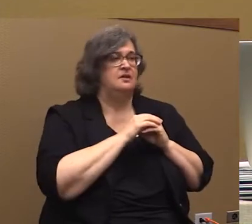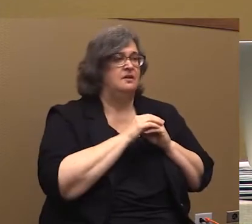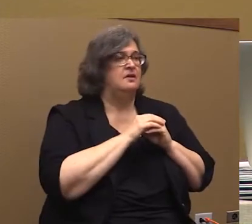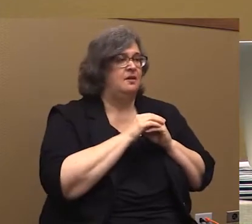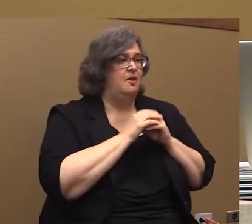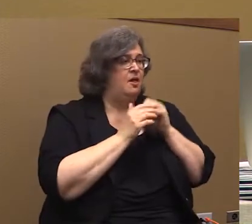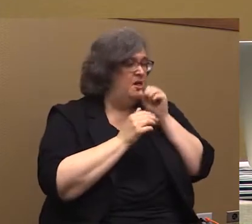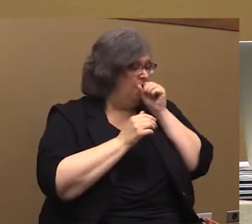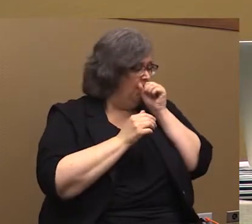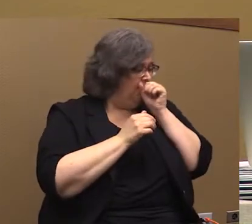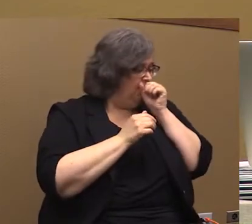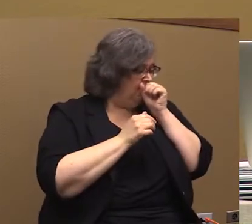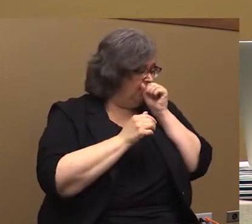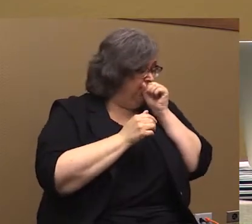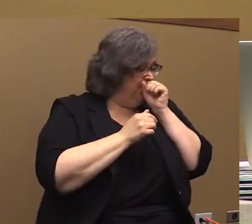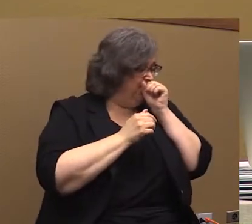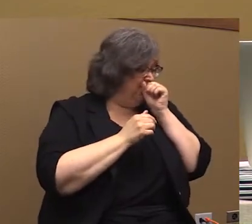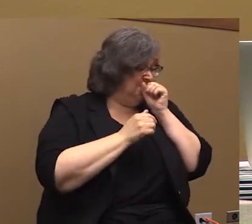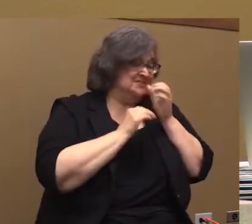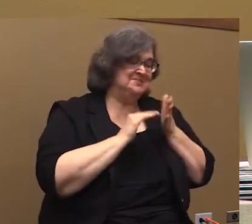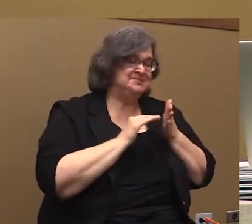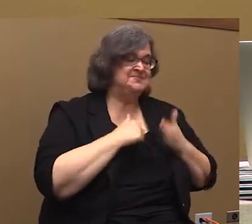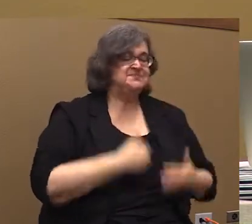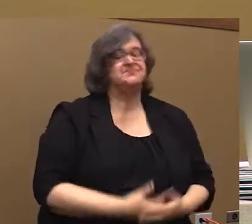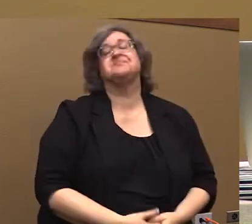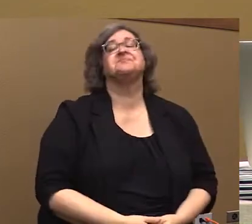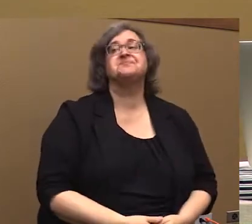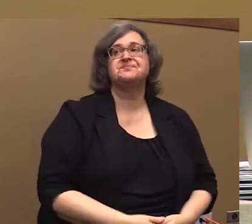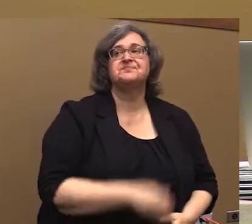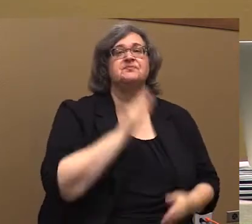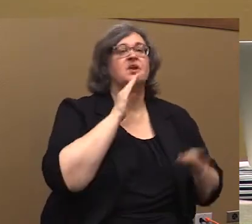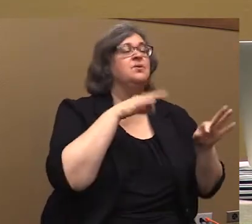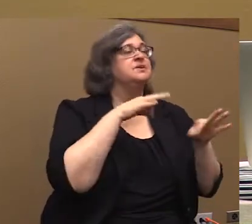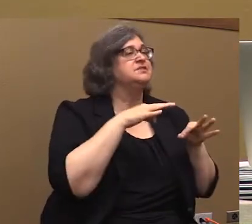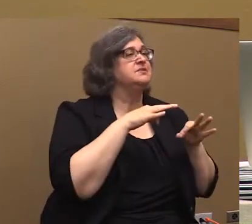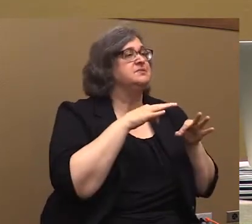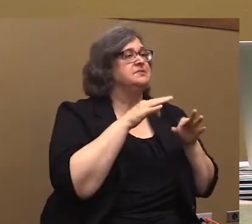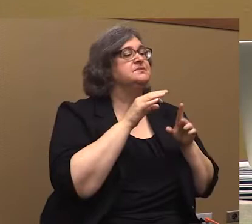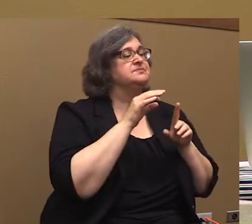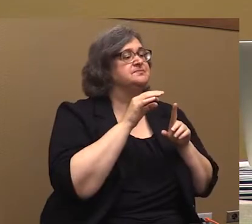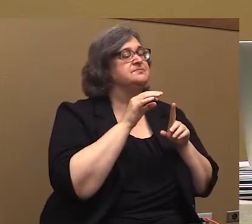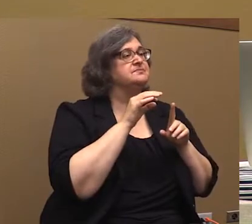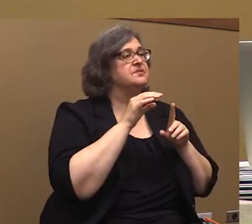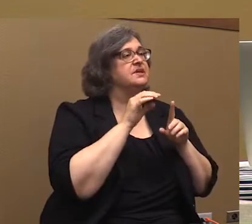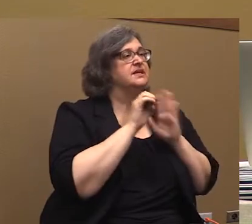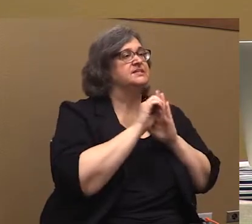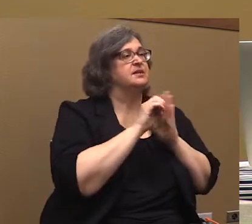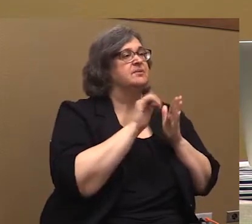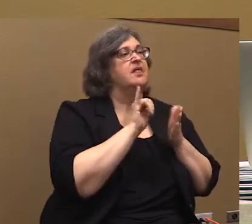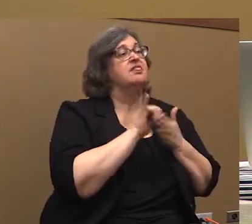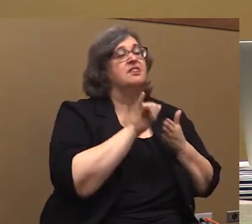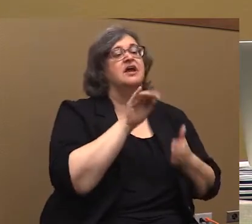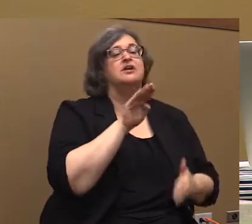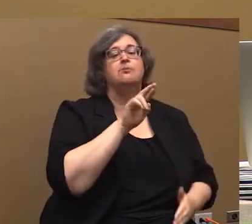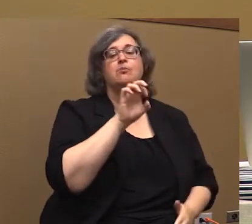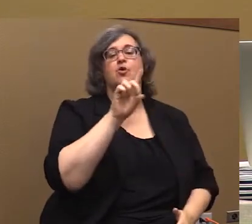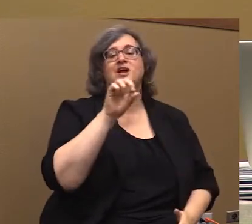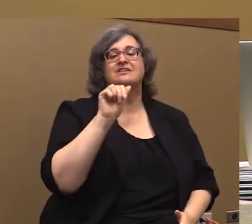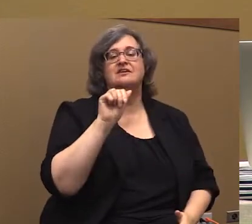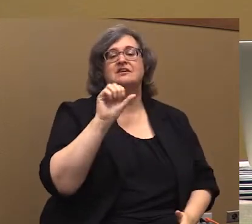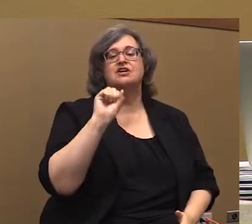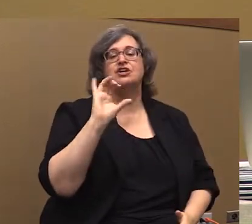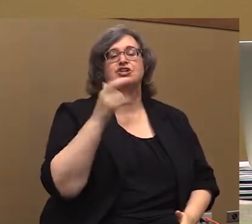opinion, confused. And I'll tell you a little example here that Brenda Schick